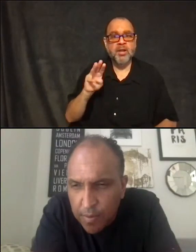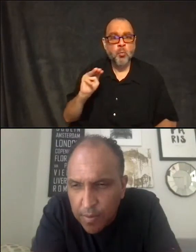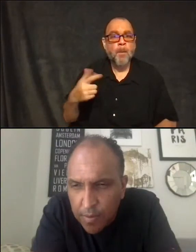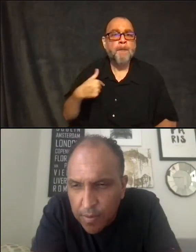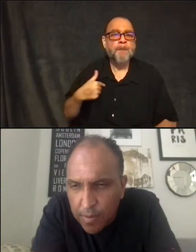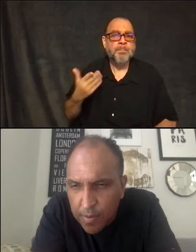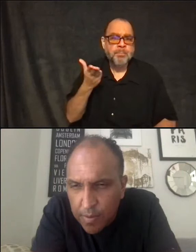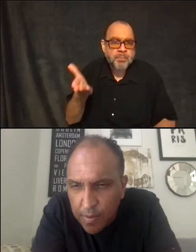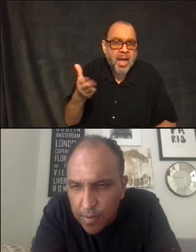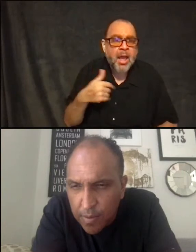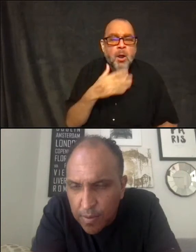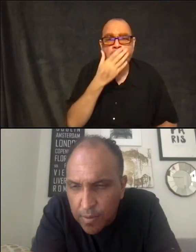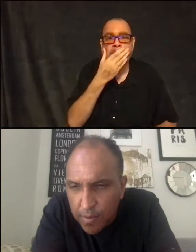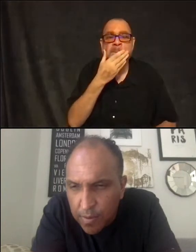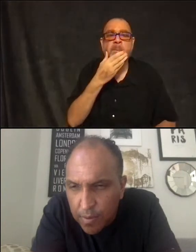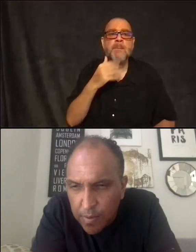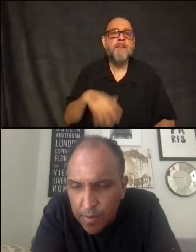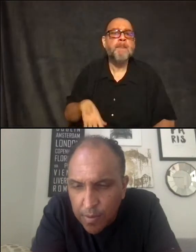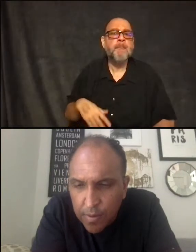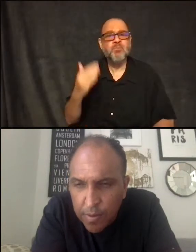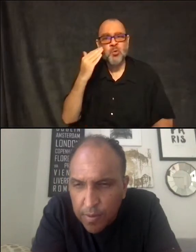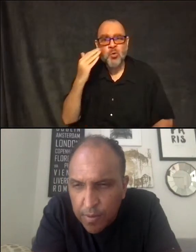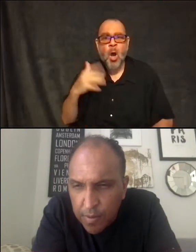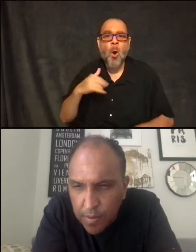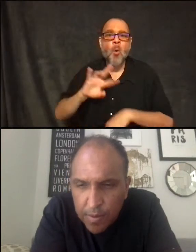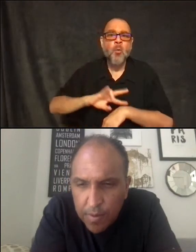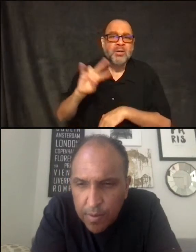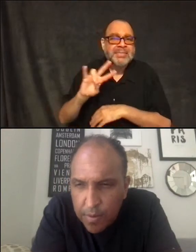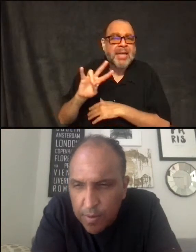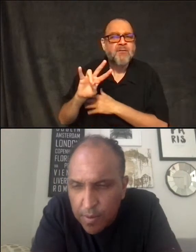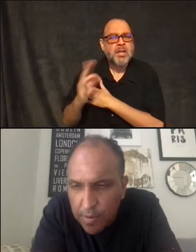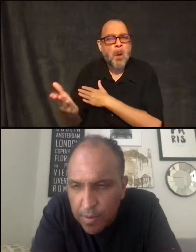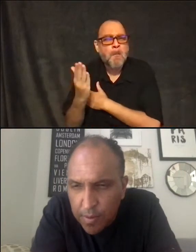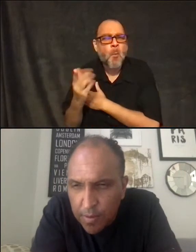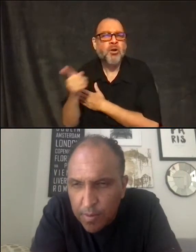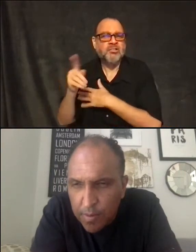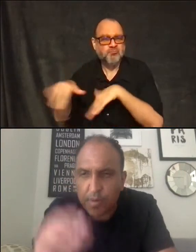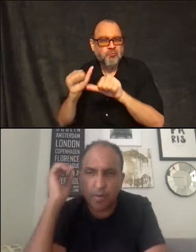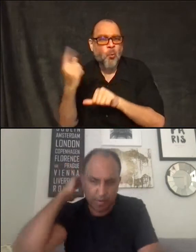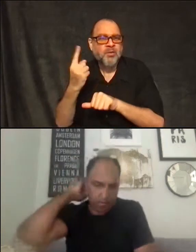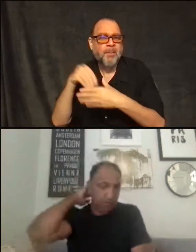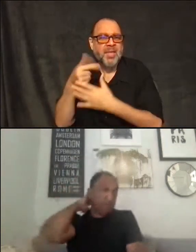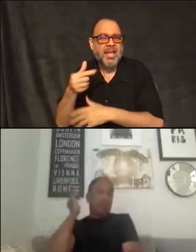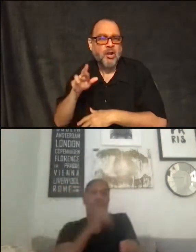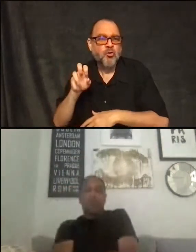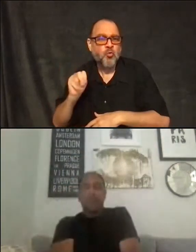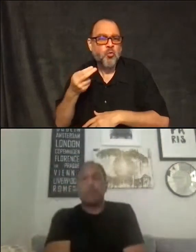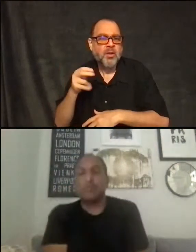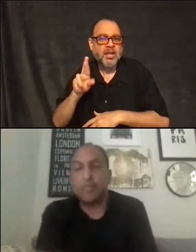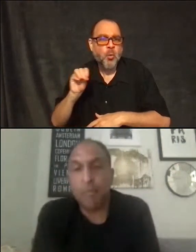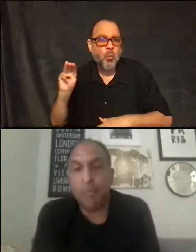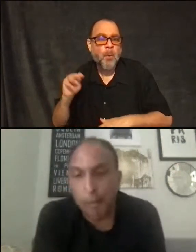meditation on Green Room in like 7 a.m. I know the application Quilt is primarily